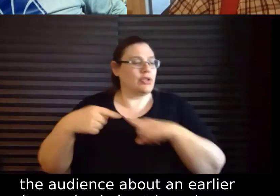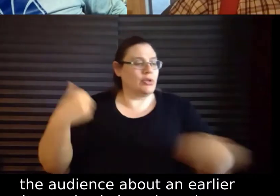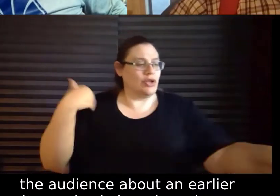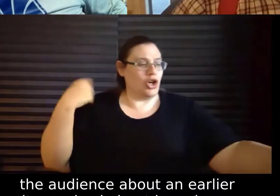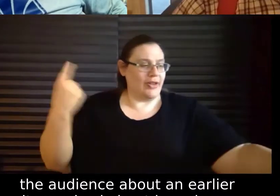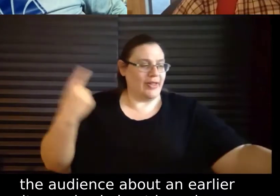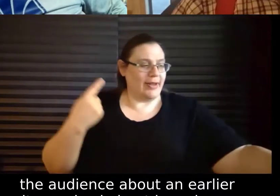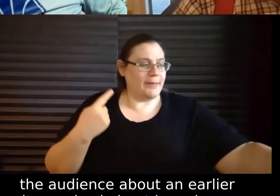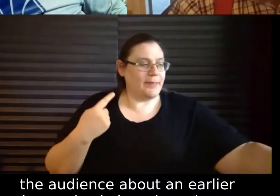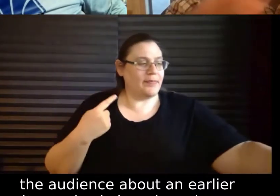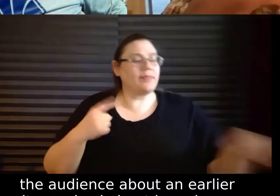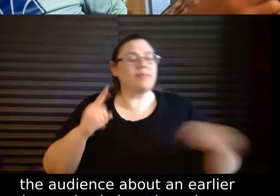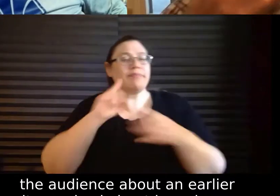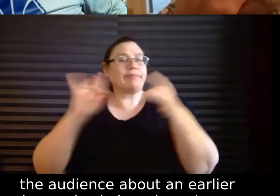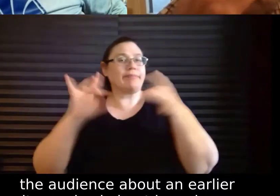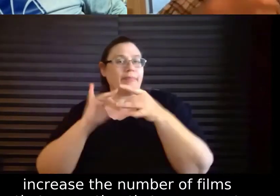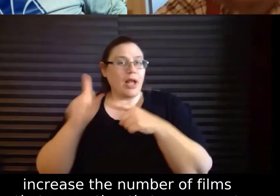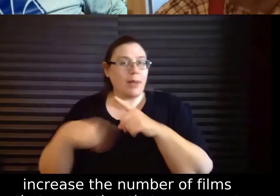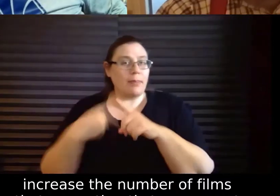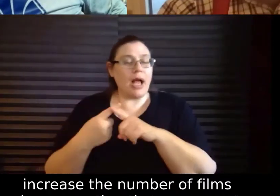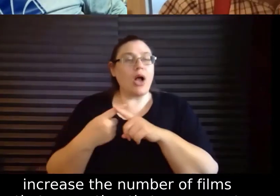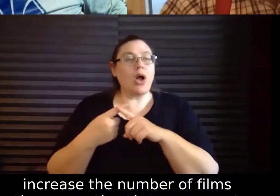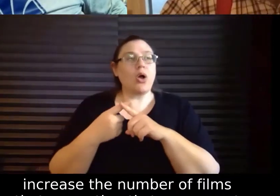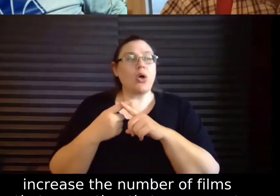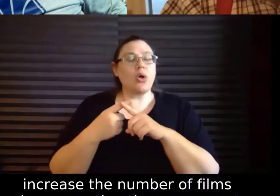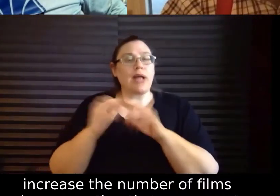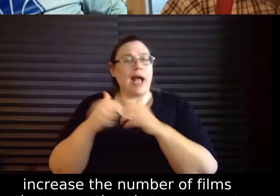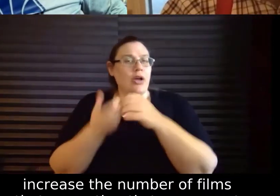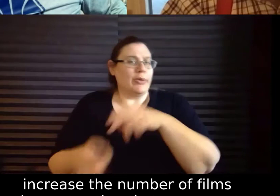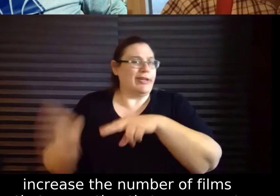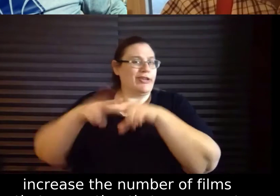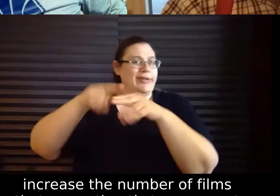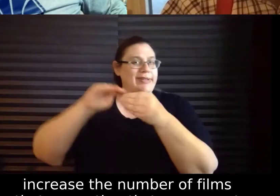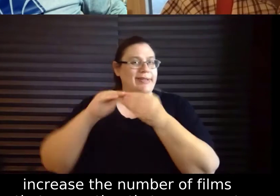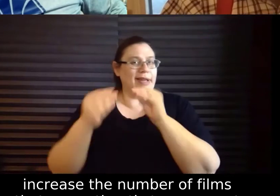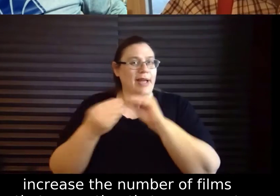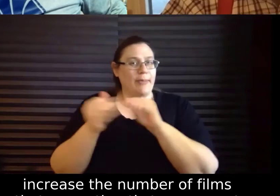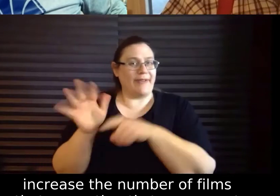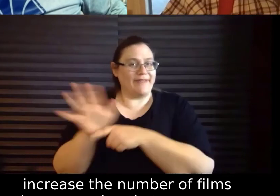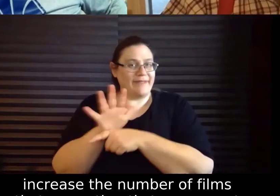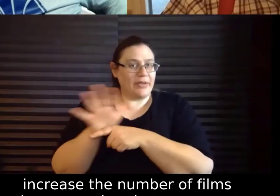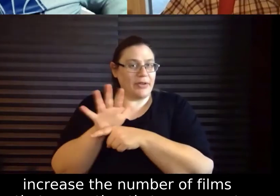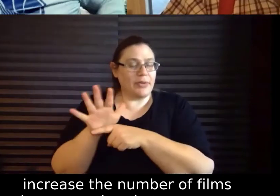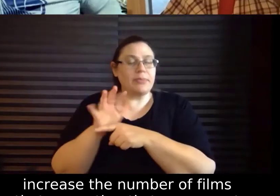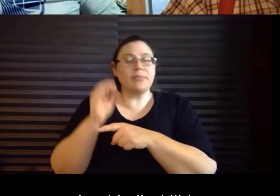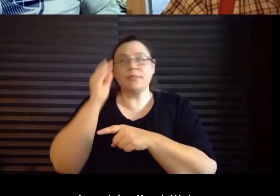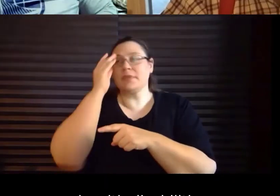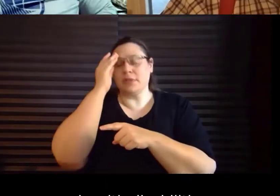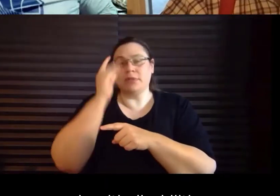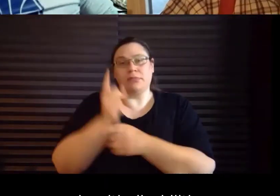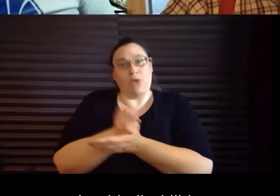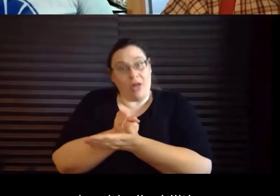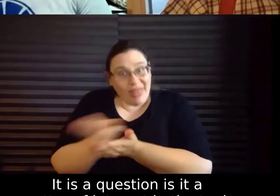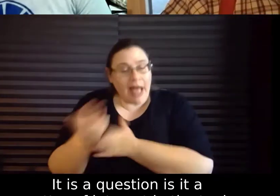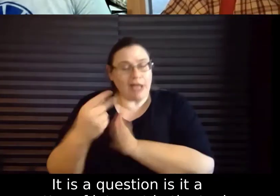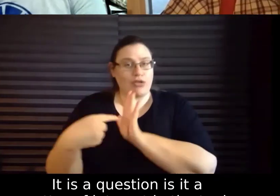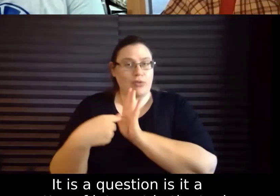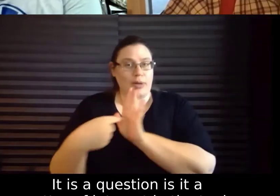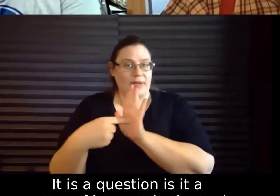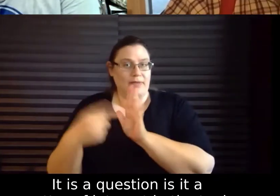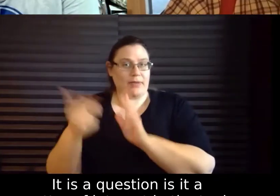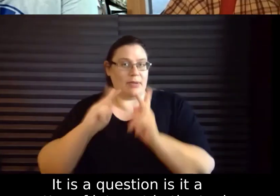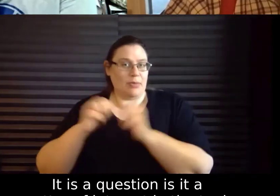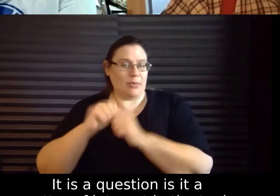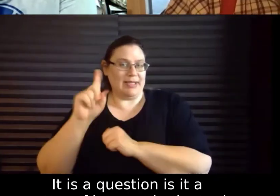that was raised about how do we increase the number of films that authentically represent people with disabilities? And the question